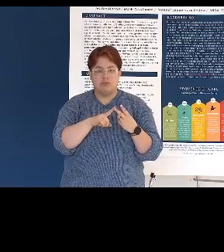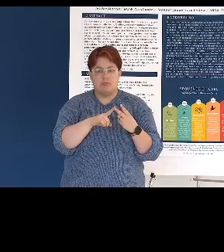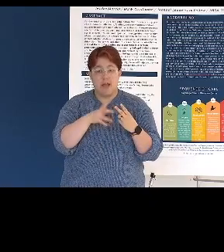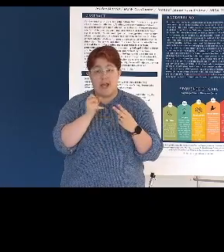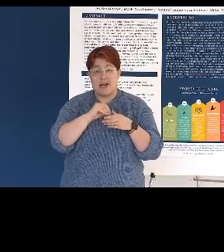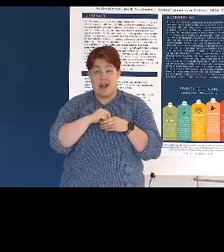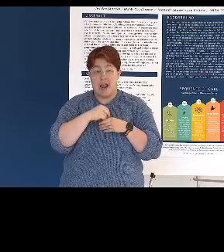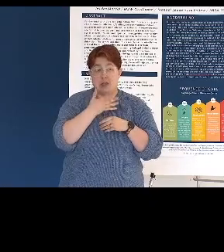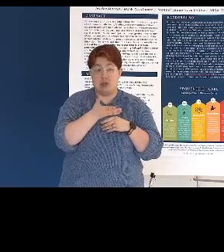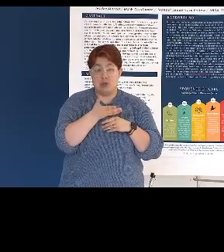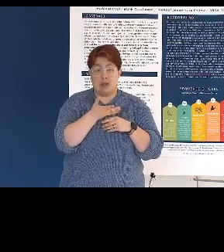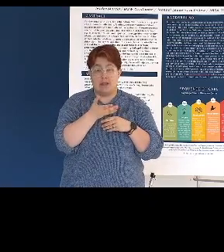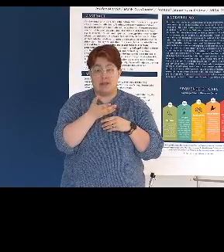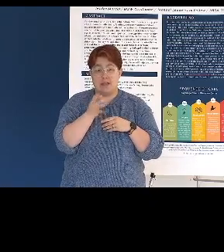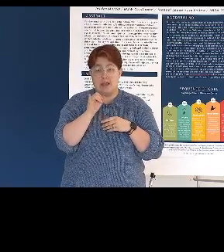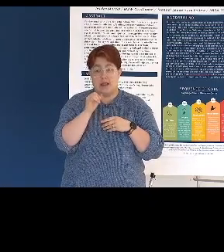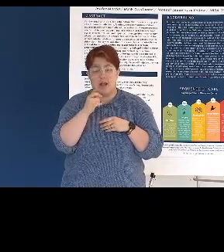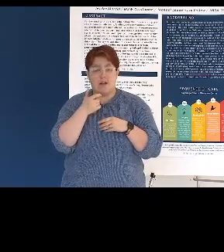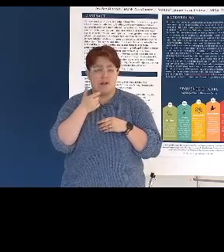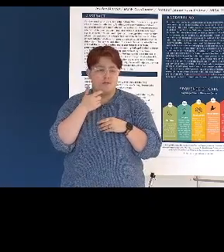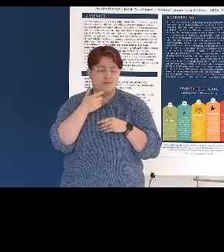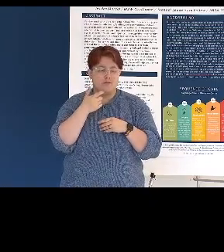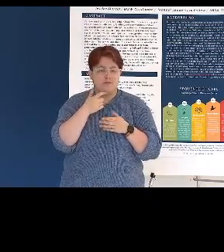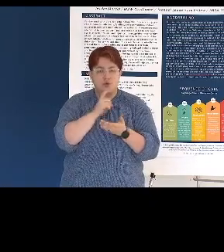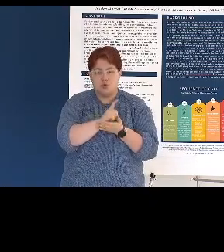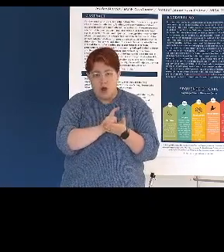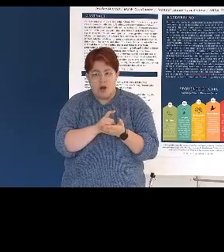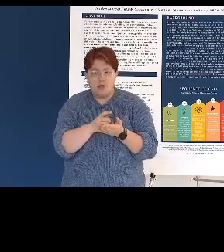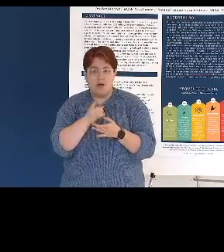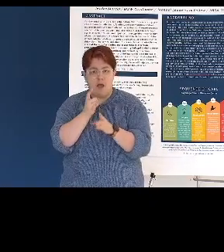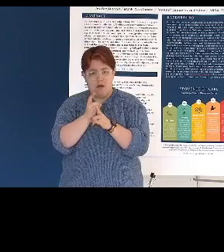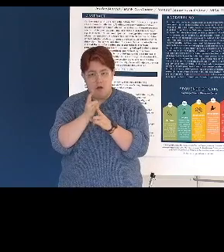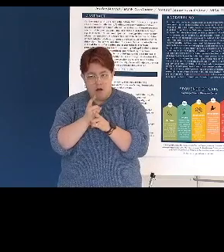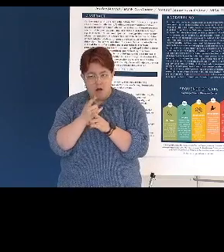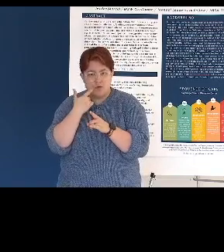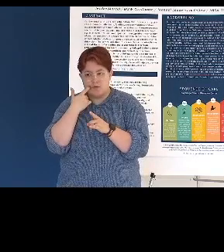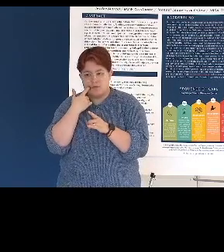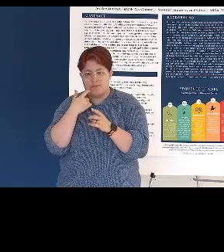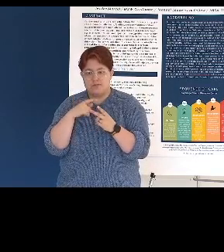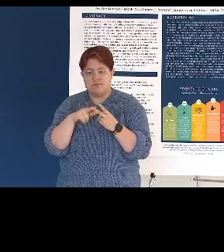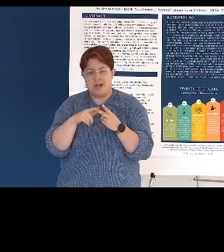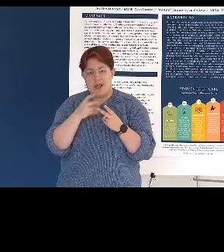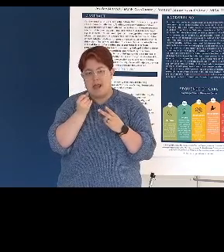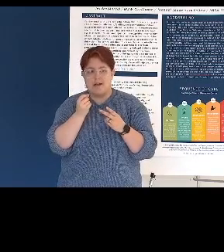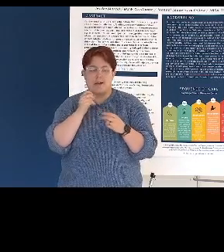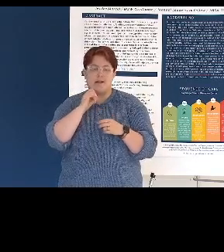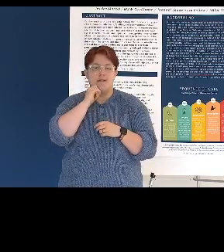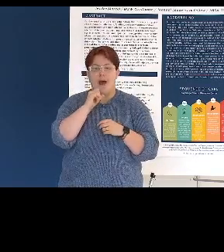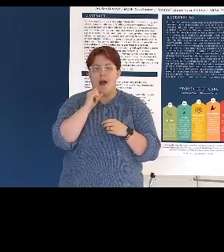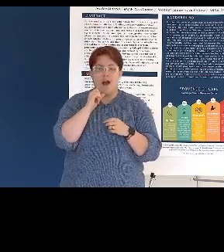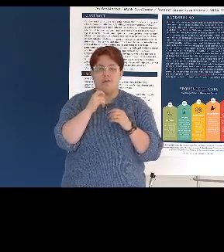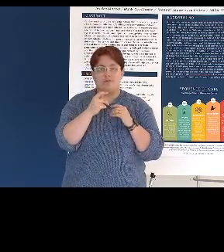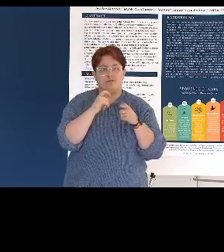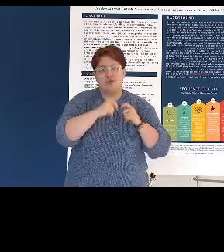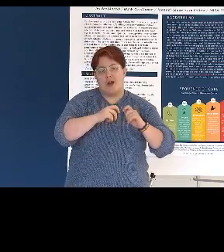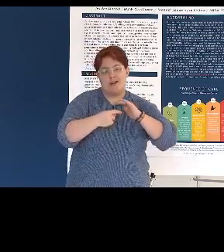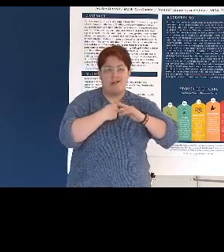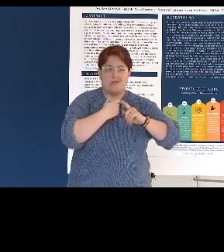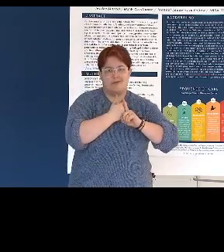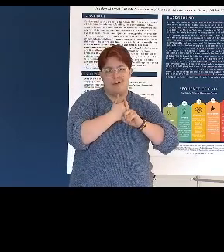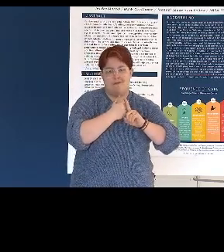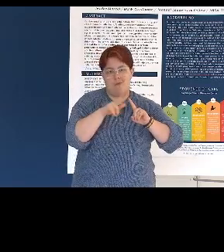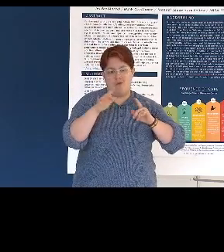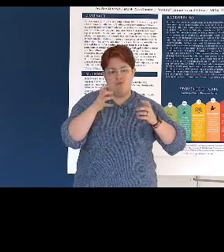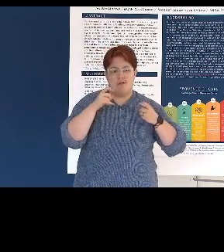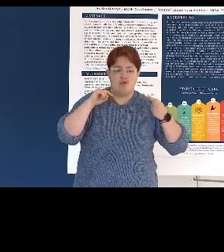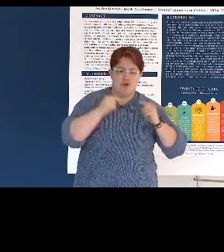externalizing problems like substance and alcohol abuse, as well as non-suicidal self-injury. And so I was